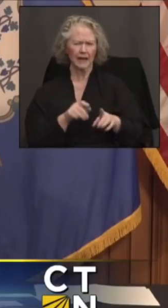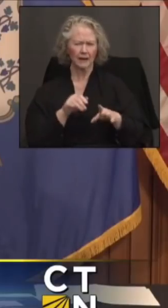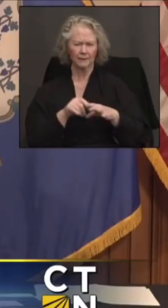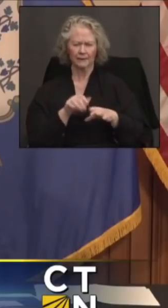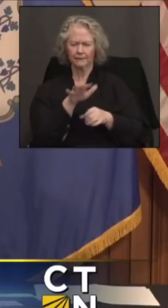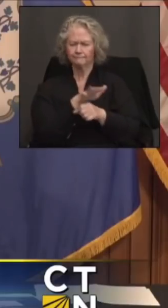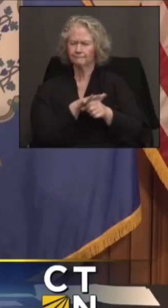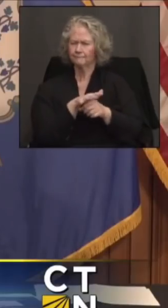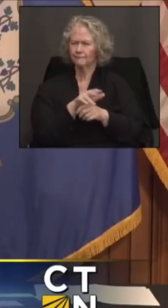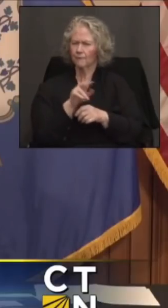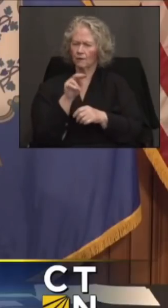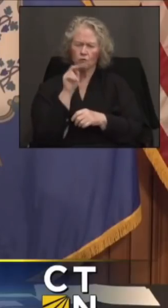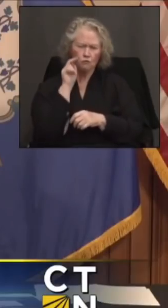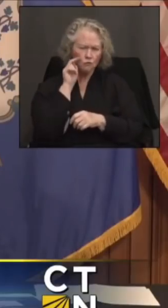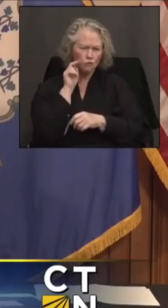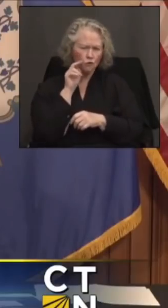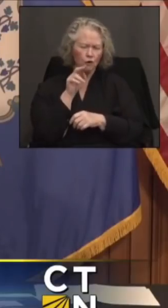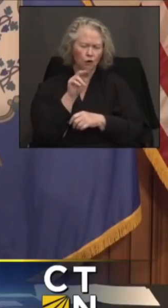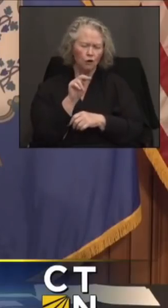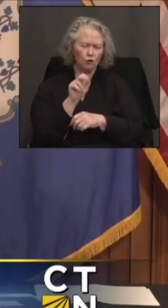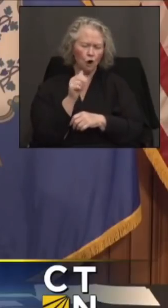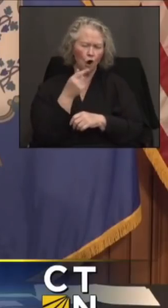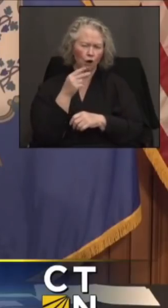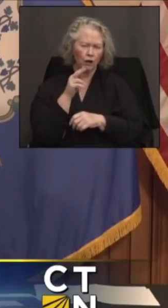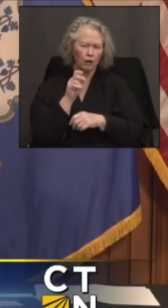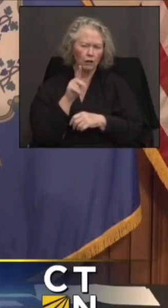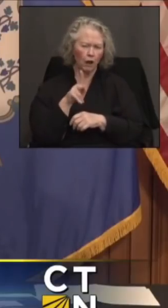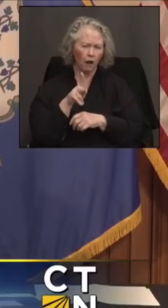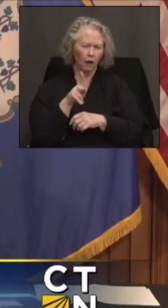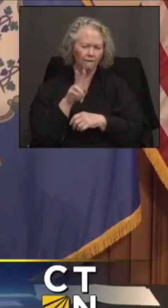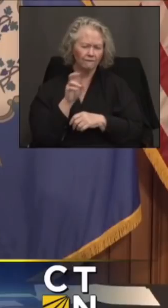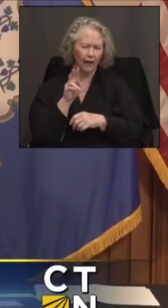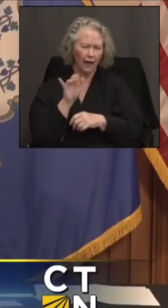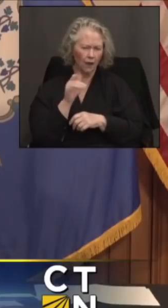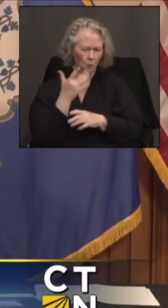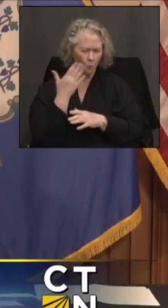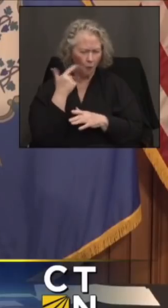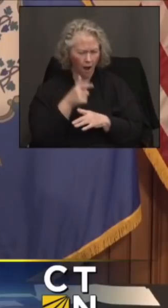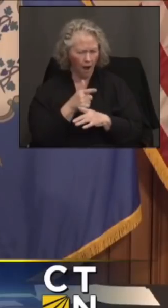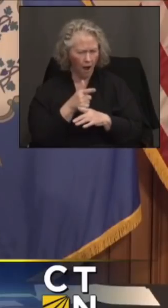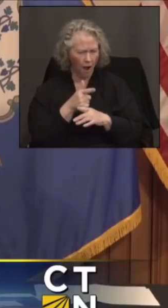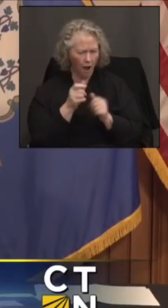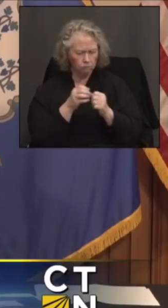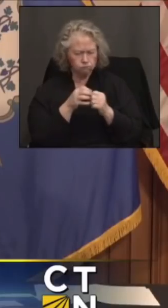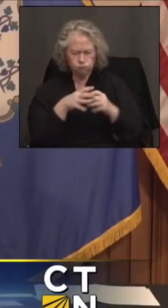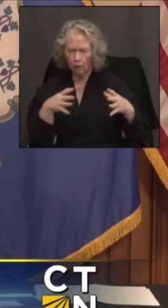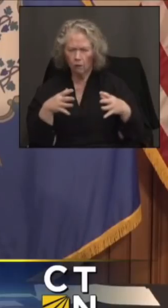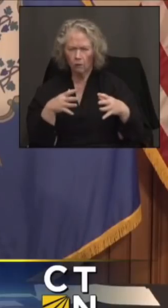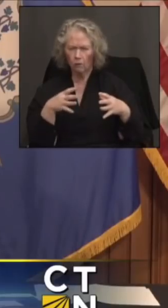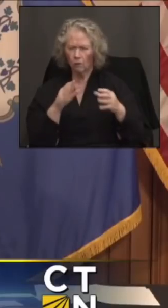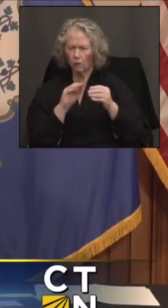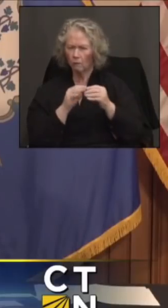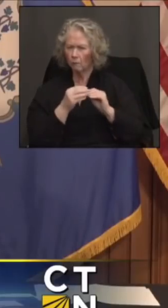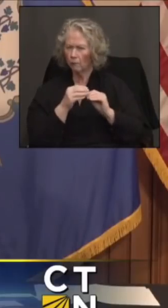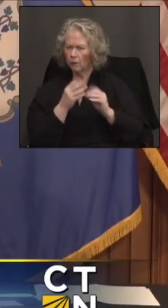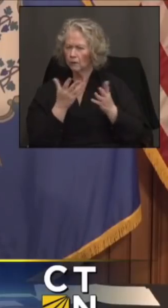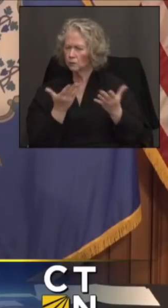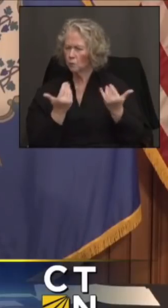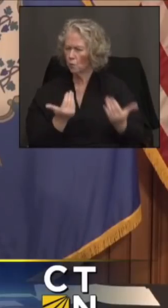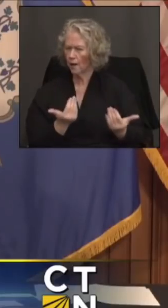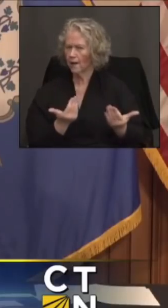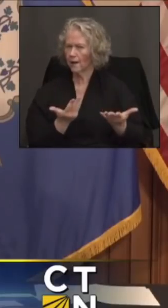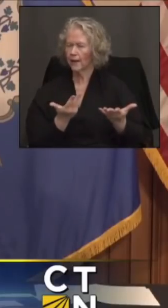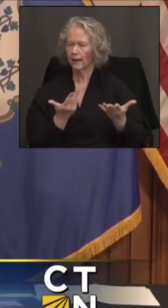Valley? Why are we seeing such high rates there? And what, if